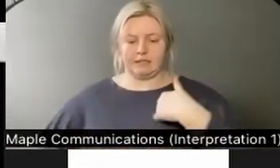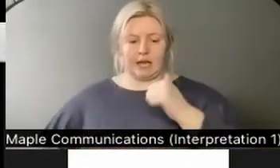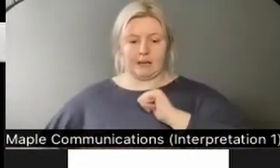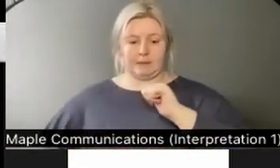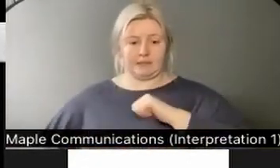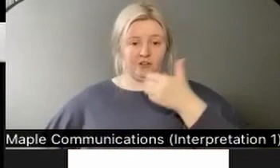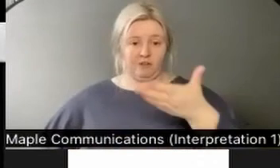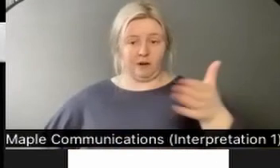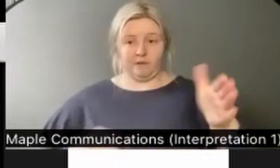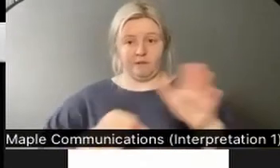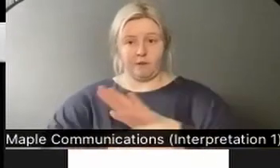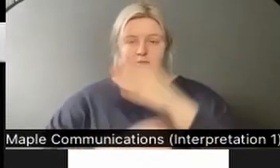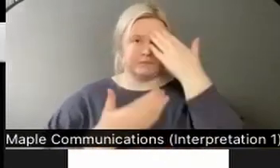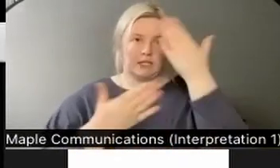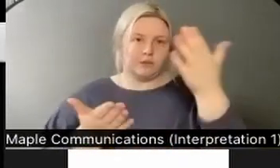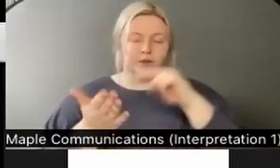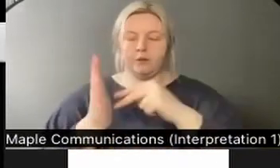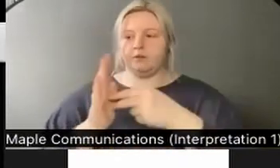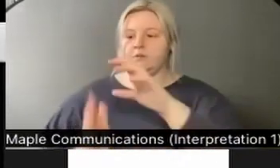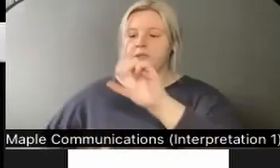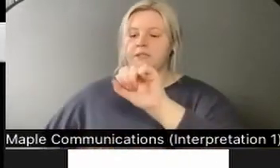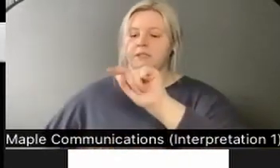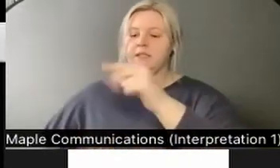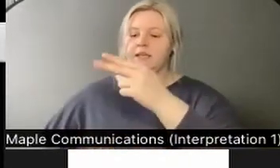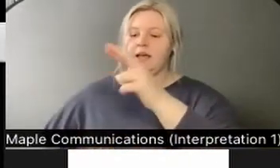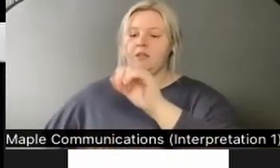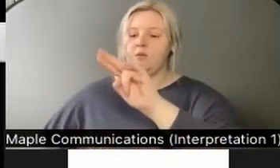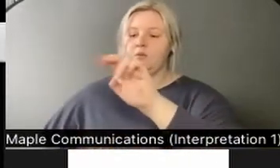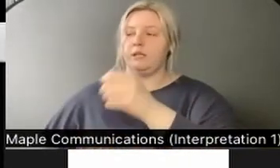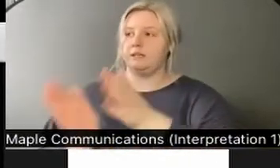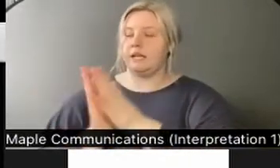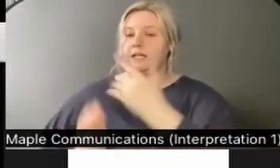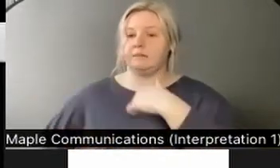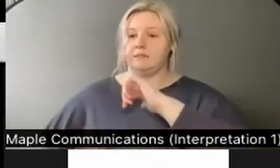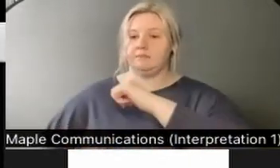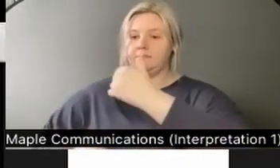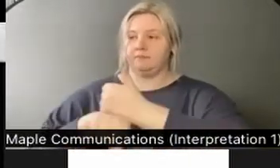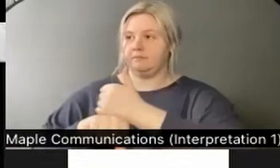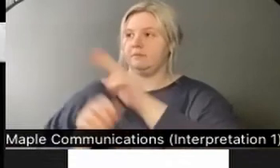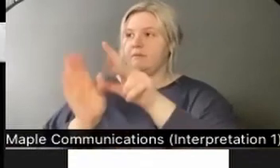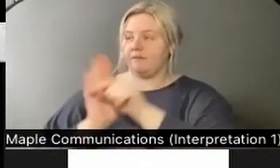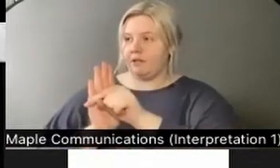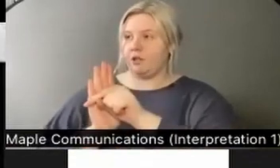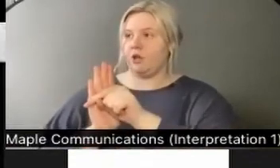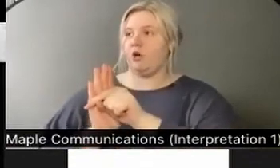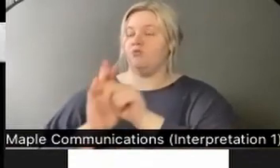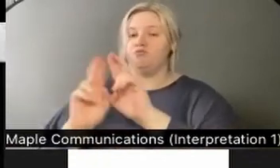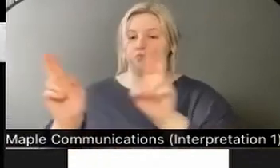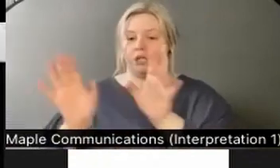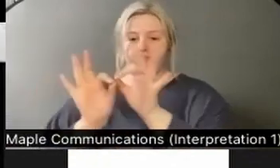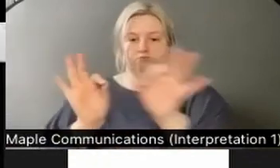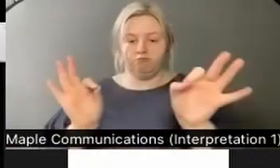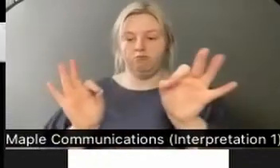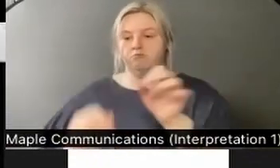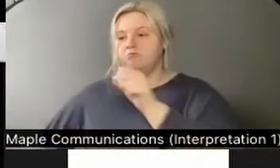with you for, Catherine has asked me to prepare and pre-canned via text-to-speech some of my thoughts on the real